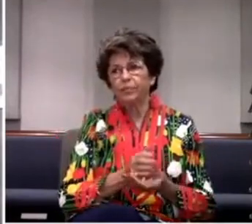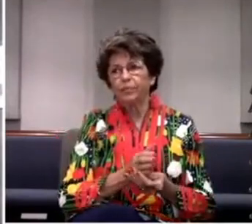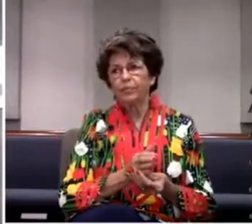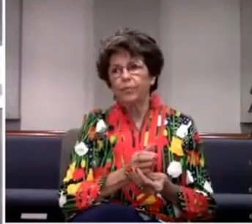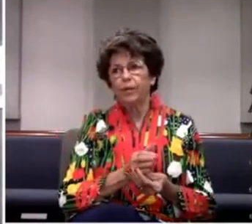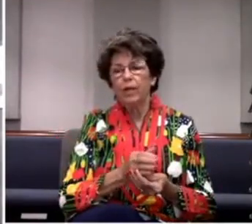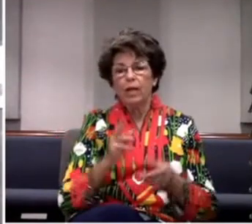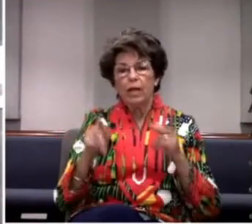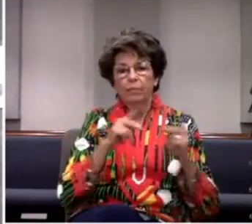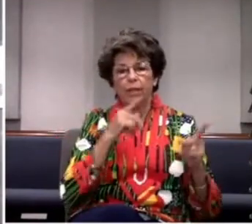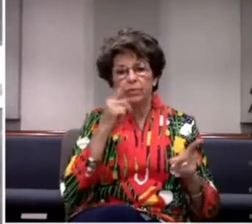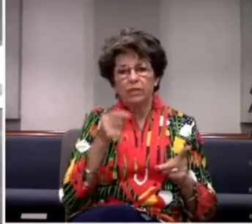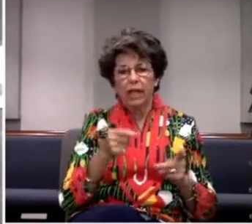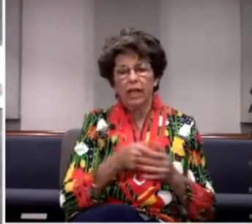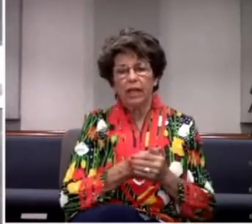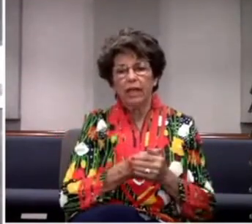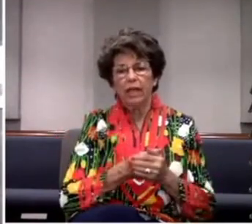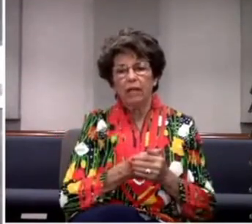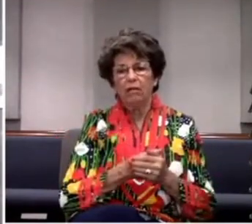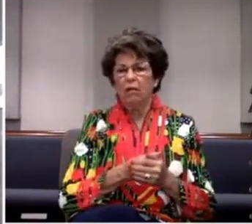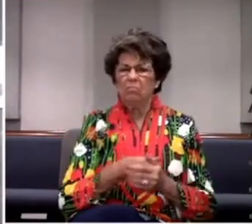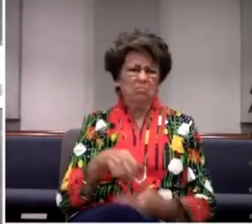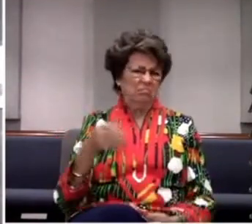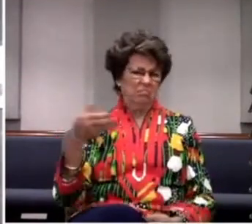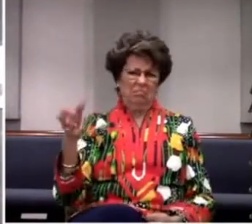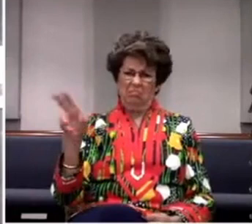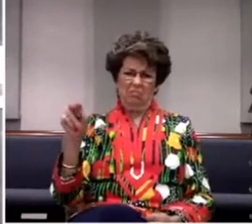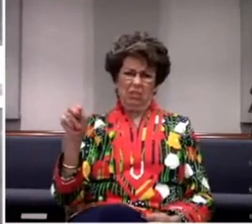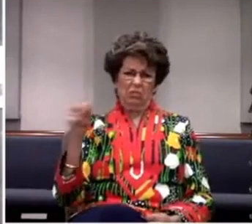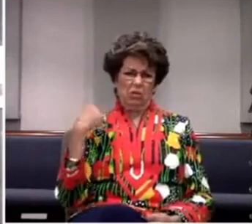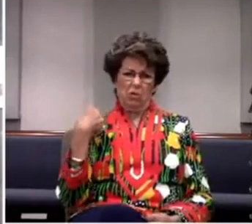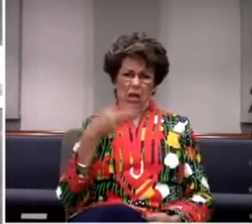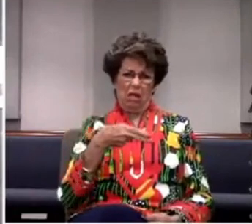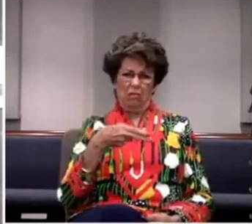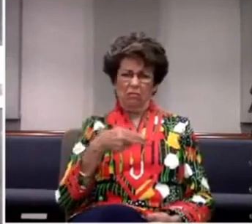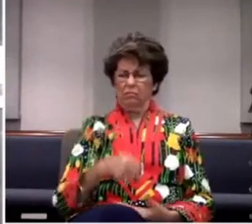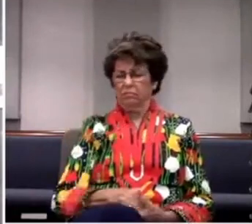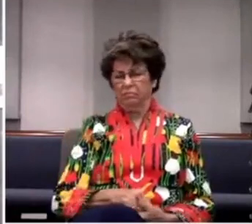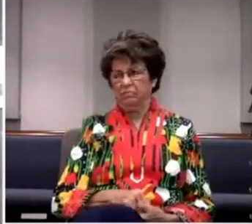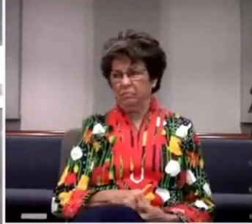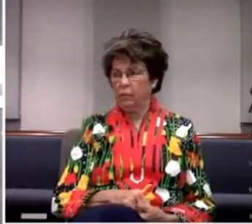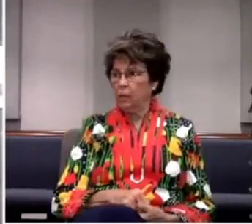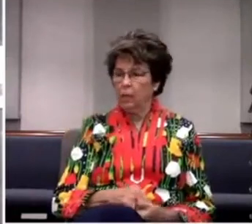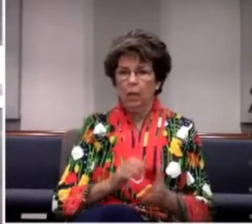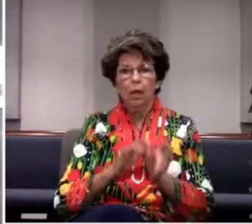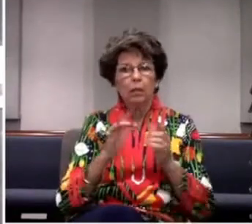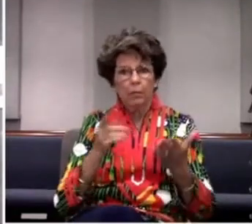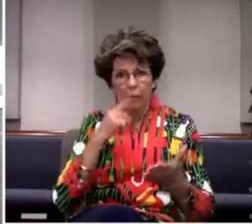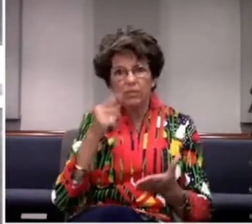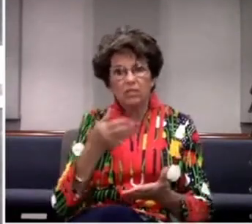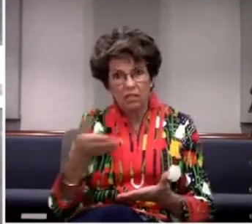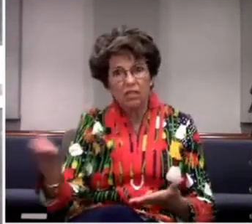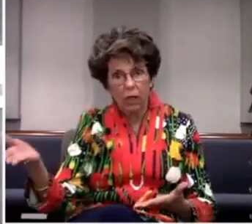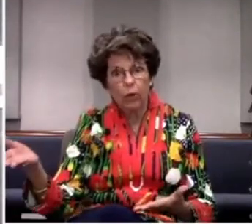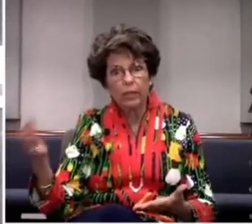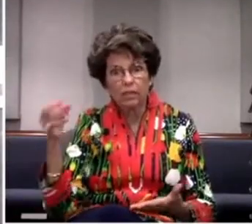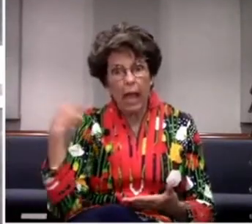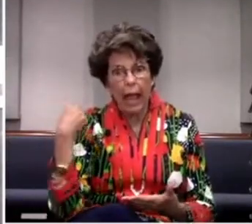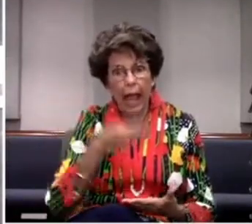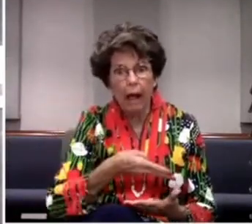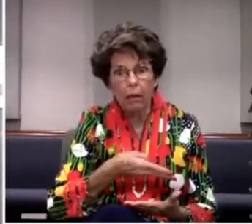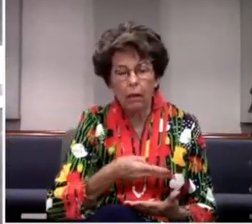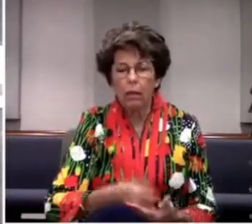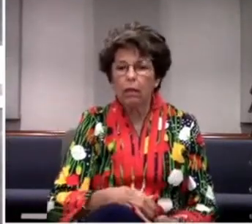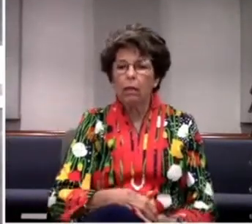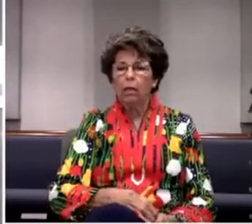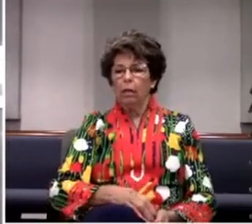hell. The Bible says there's a hell. We say things like, well, I'm going to get there because I'm a good person. The Bible says there's none good on the earth, no, not one. The Bible says,